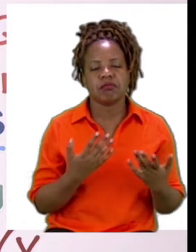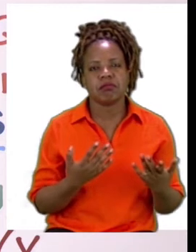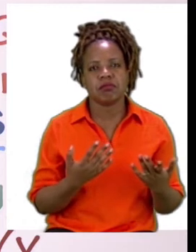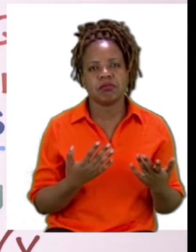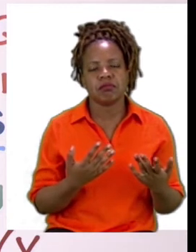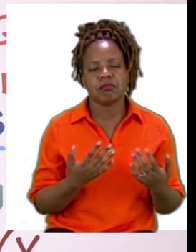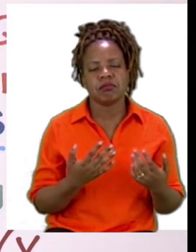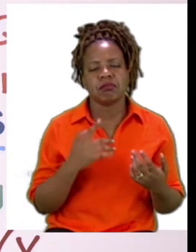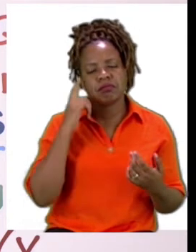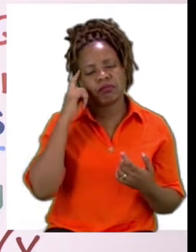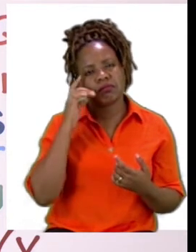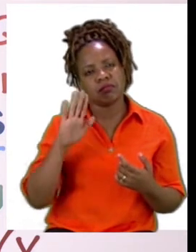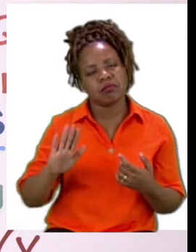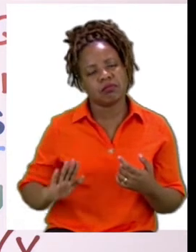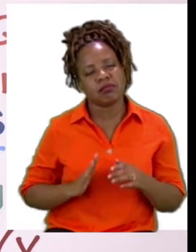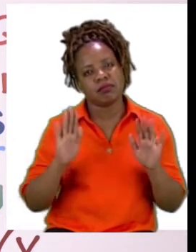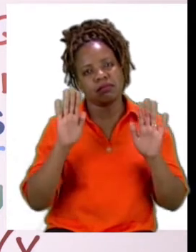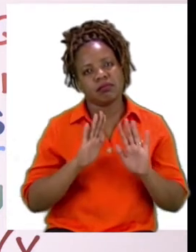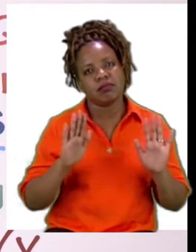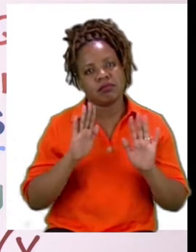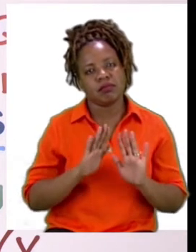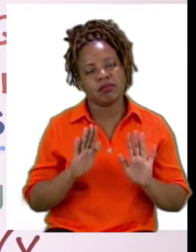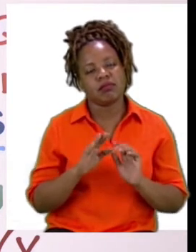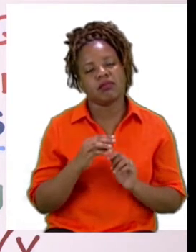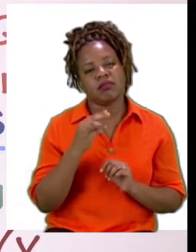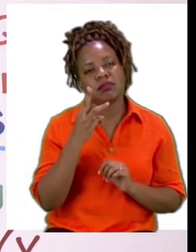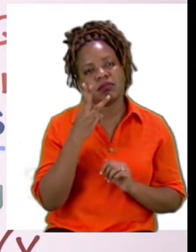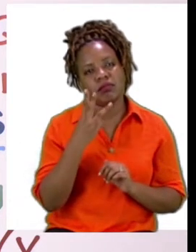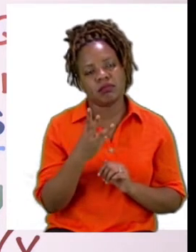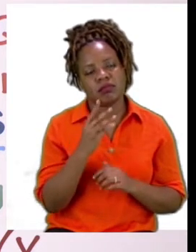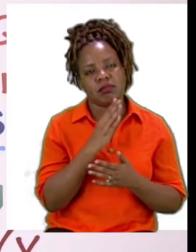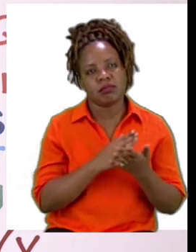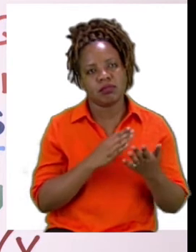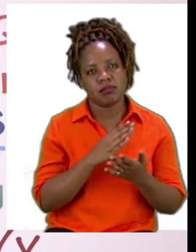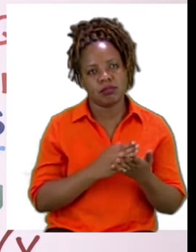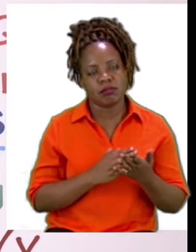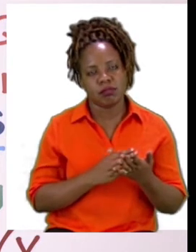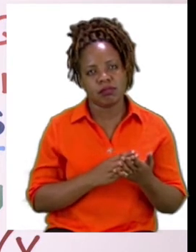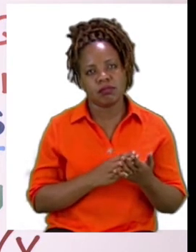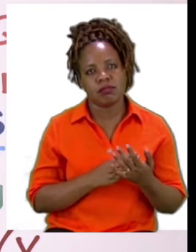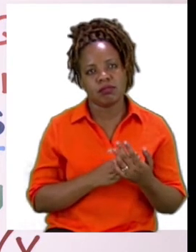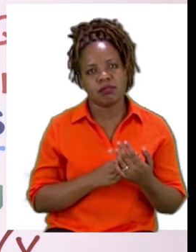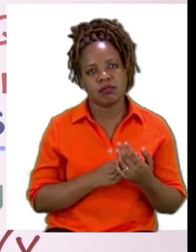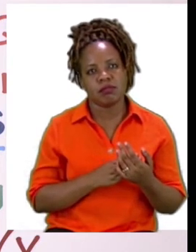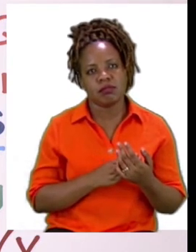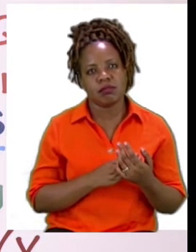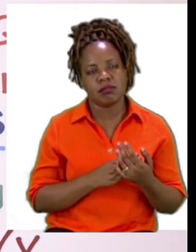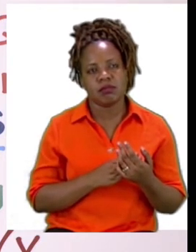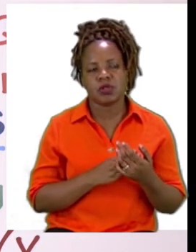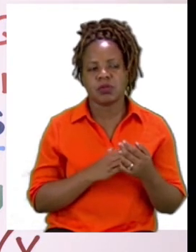want to color 3 parts of the shape. That means instead of